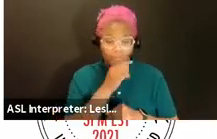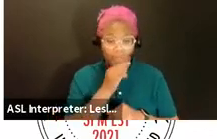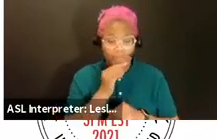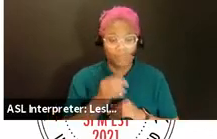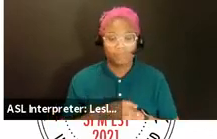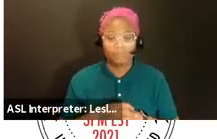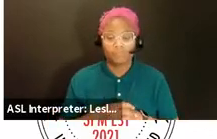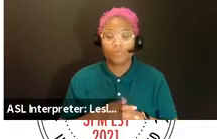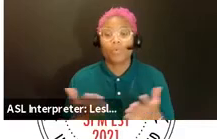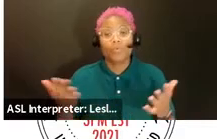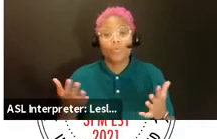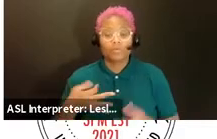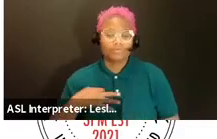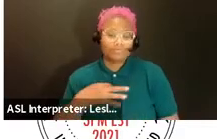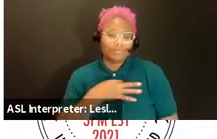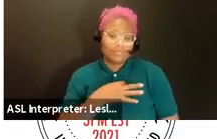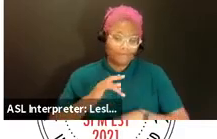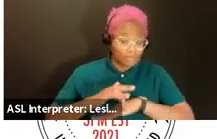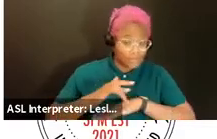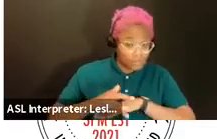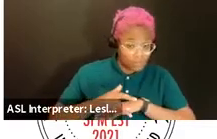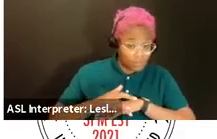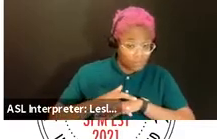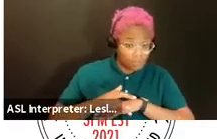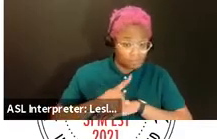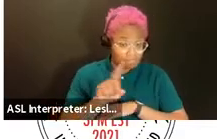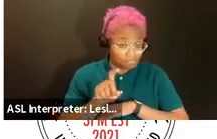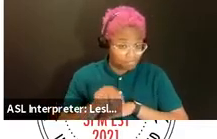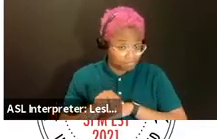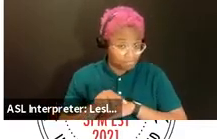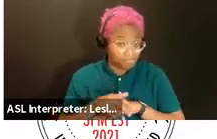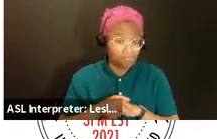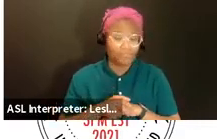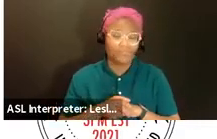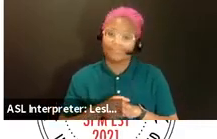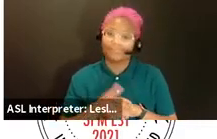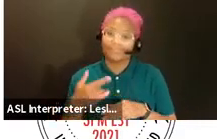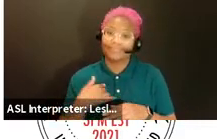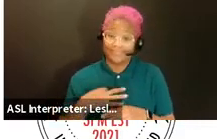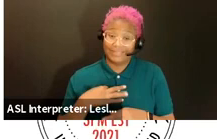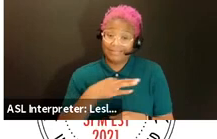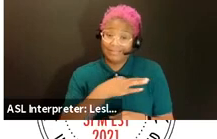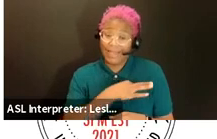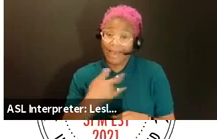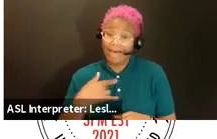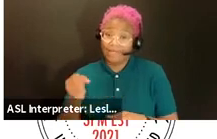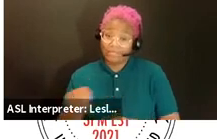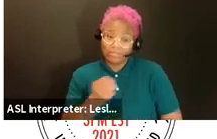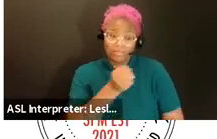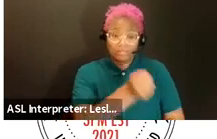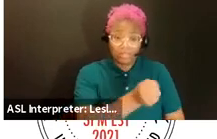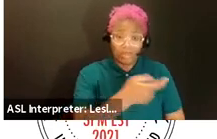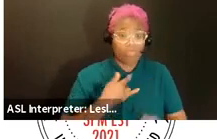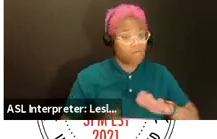available is largely occupied right now managing the Afghan crisis. Since these are often life and